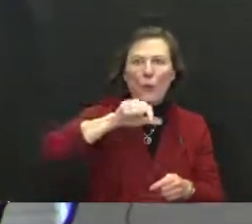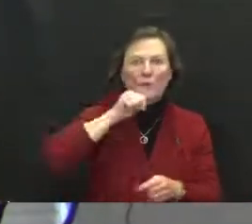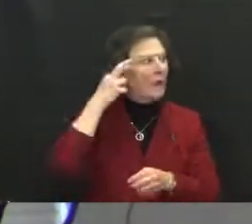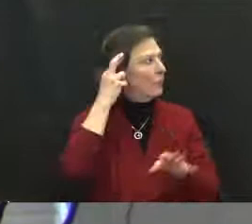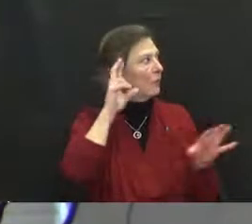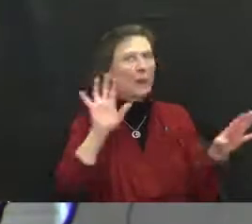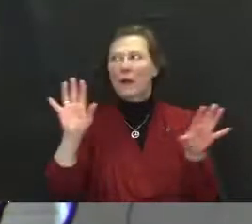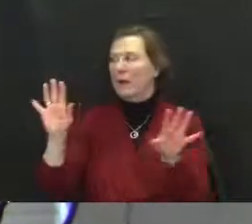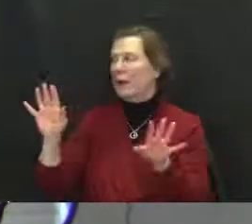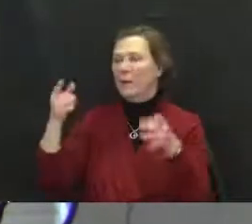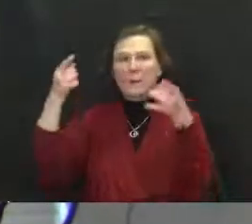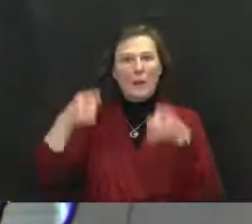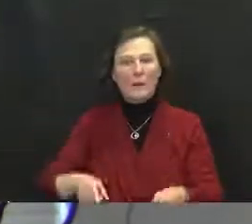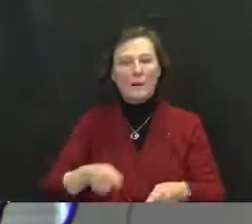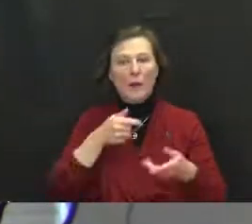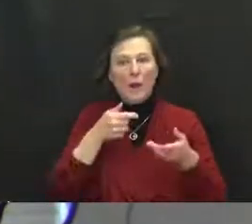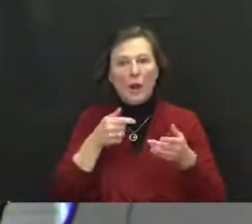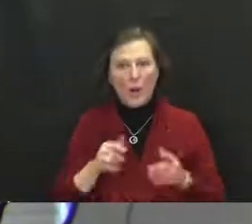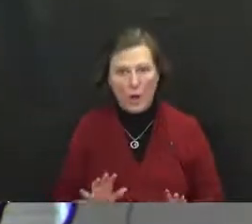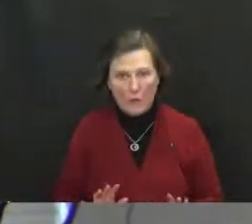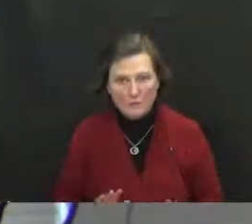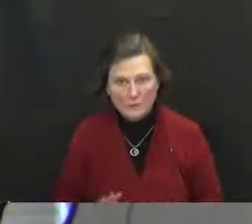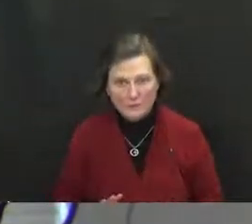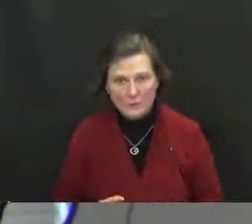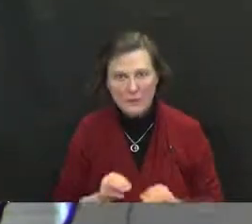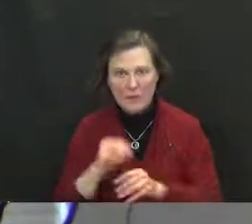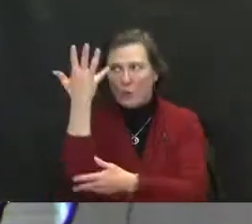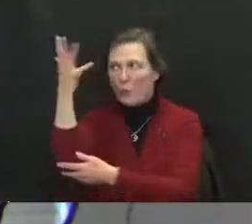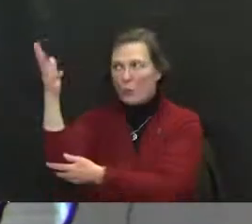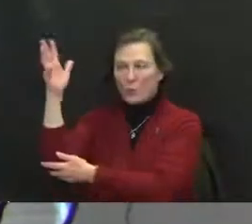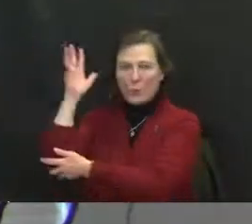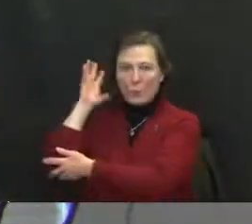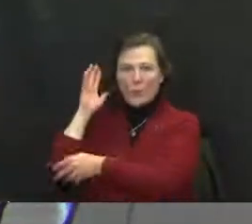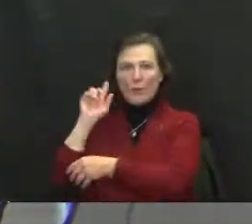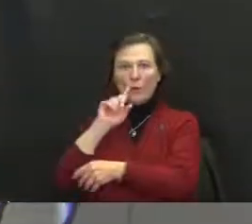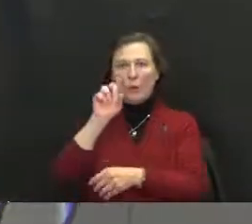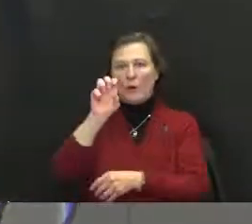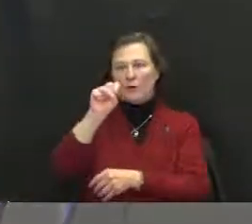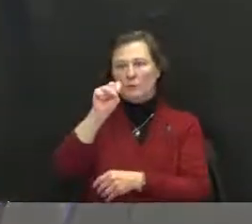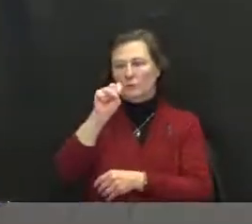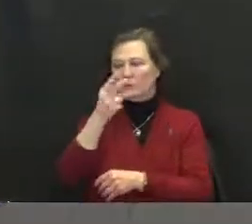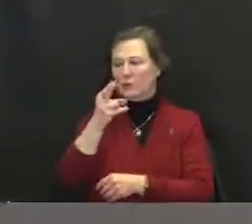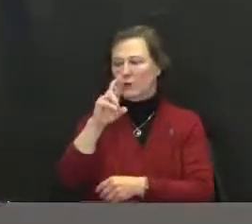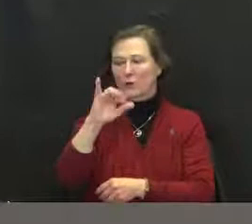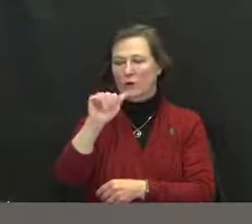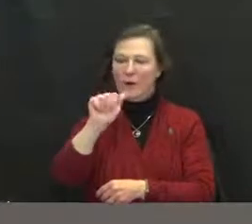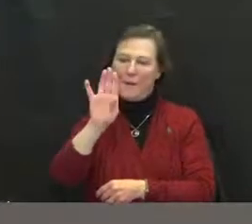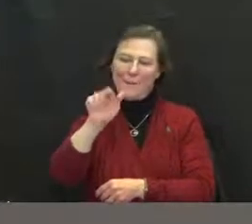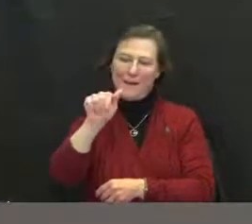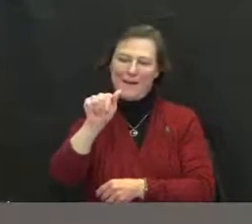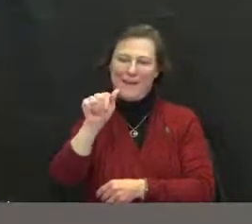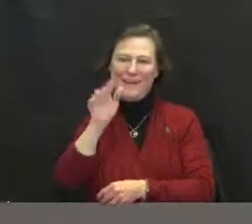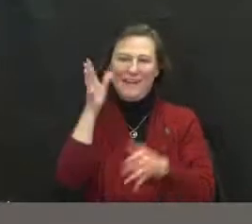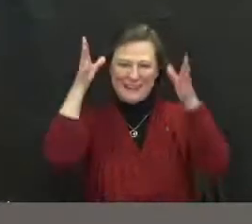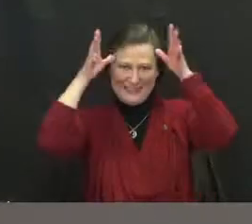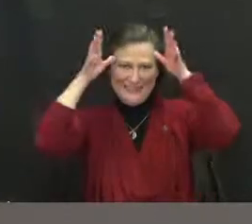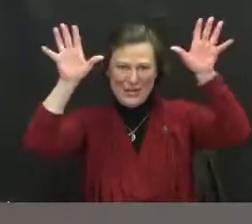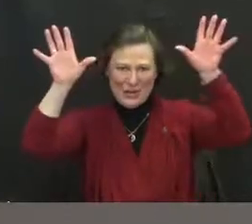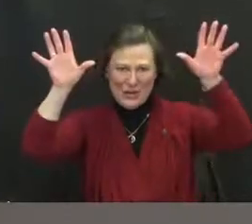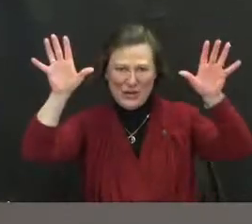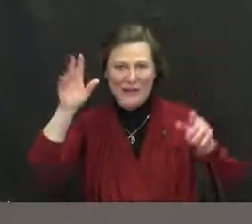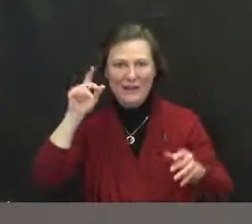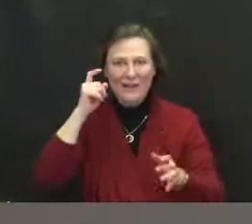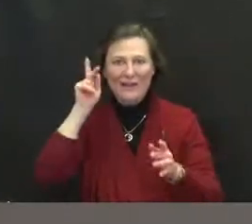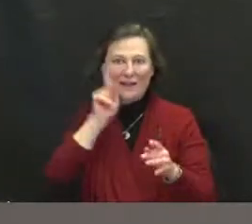became lost in the remote woods inhabited by the Sharaba deer. The king spotted the impressive deer